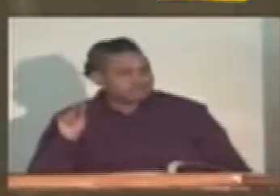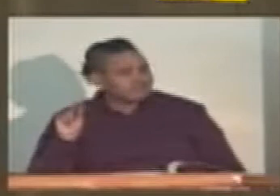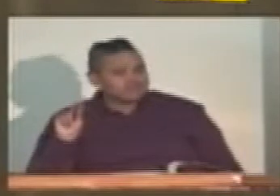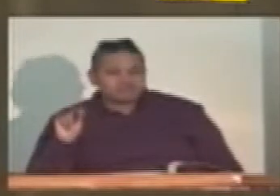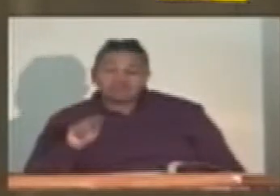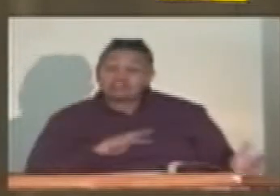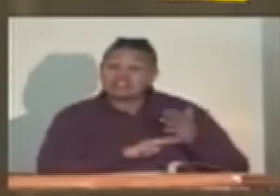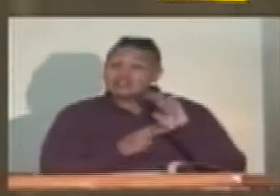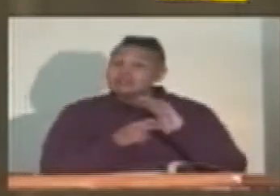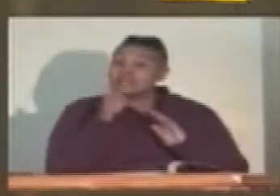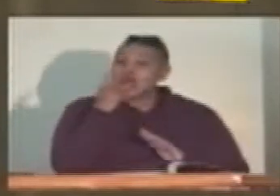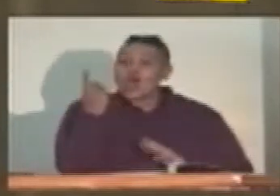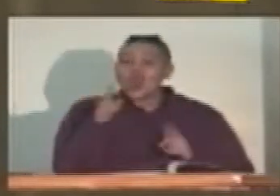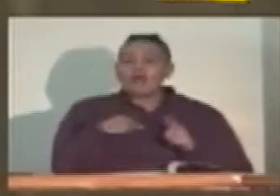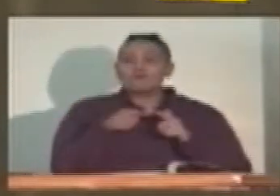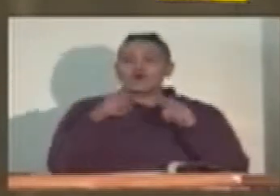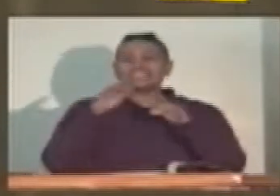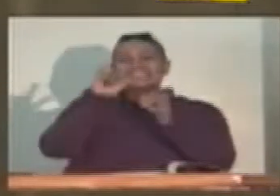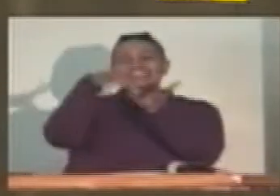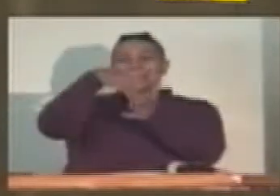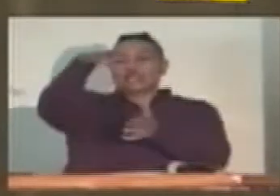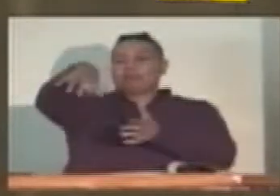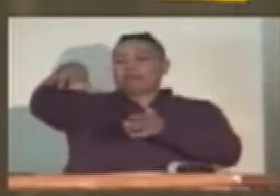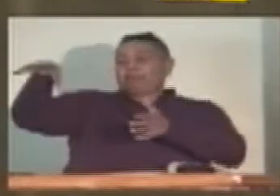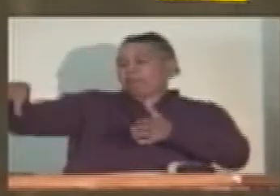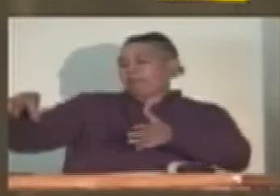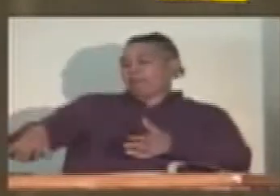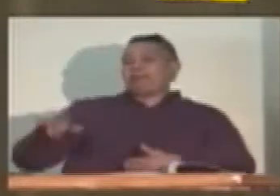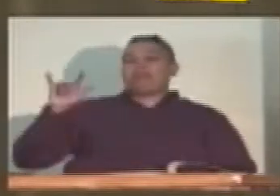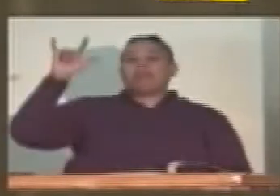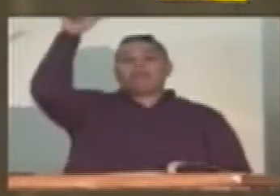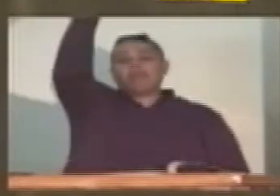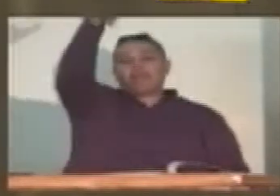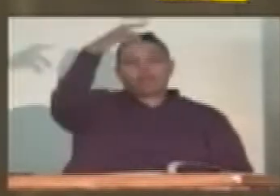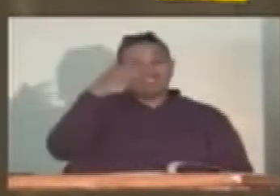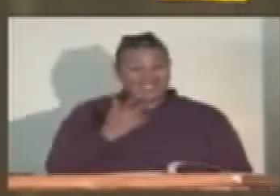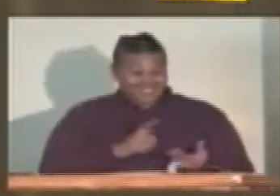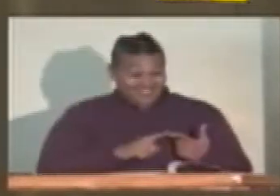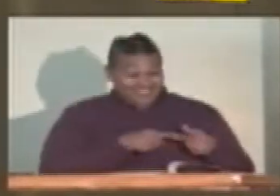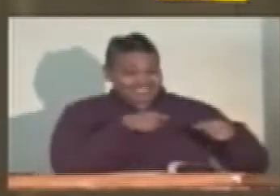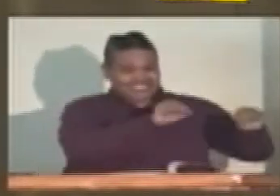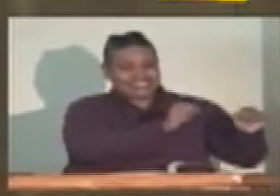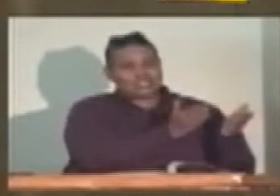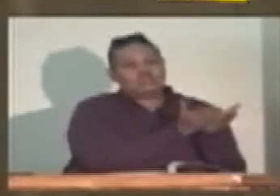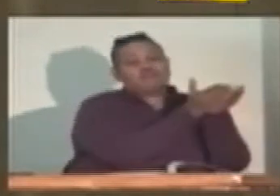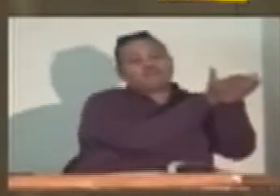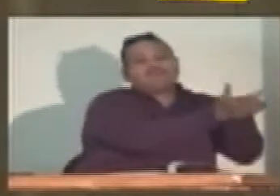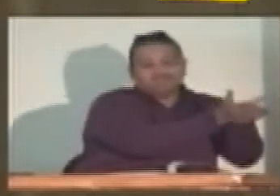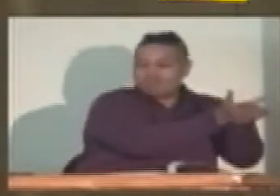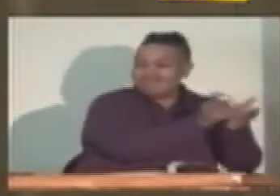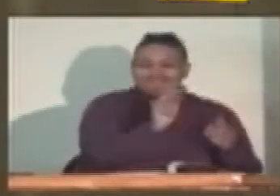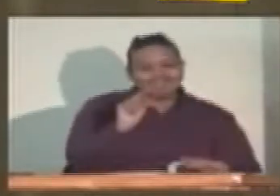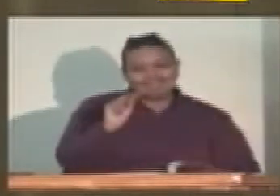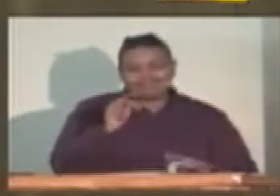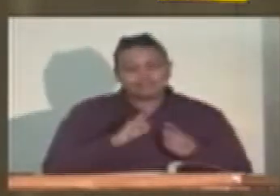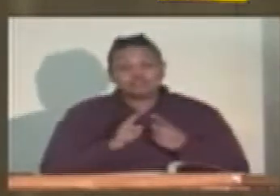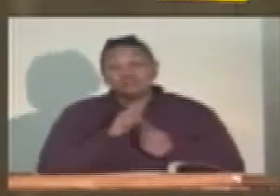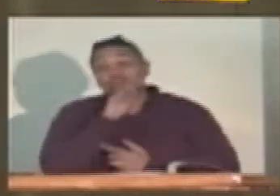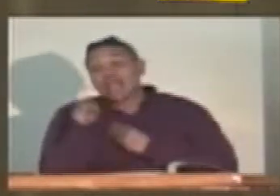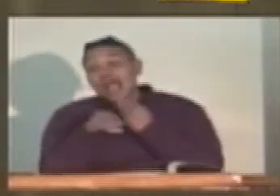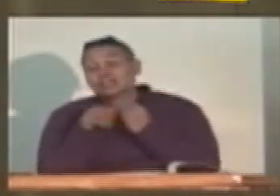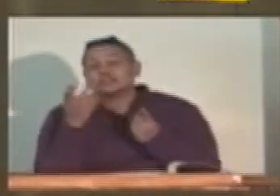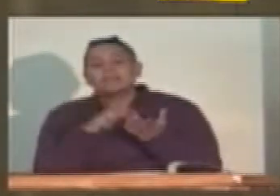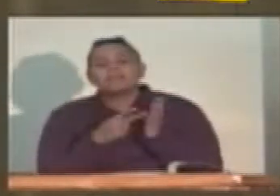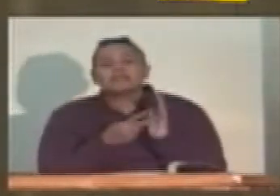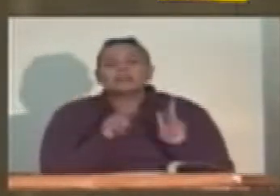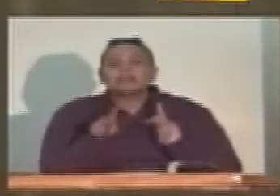about transport depots, airports, and seaports. It is also about the coordinated movement of